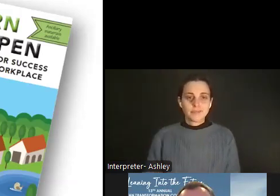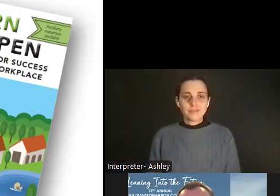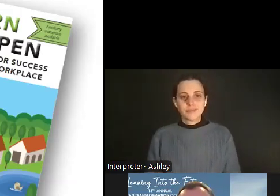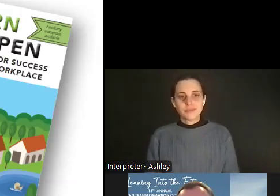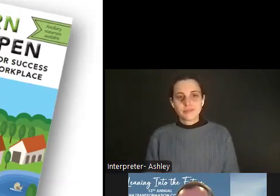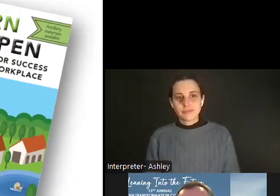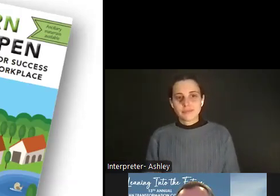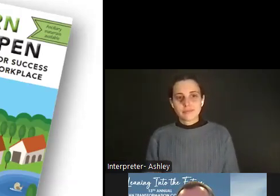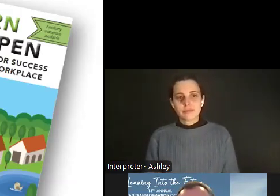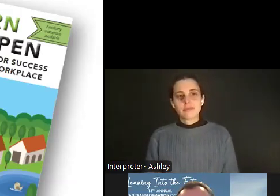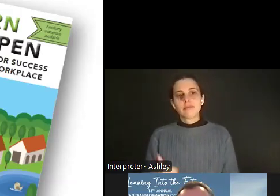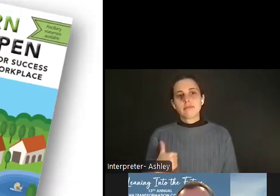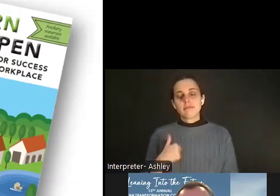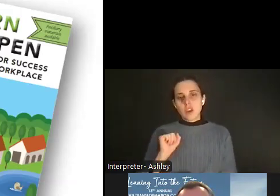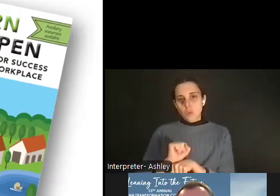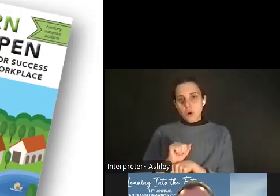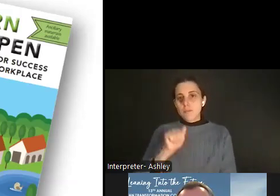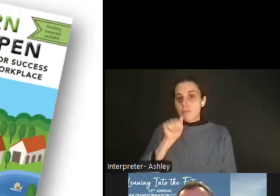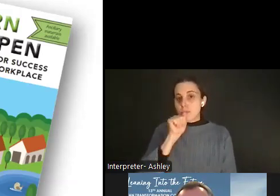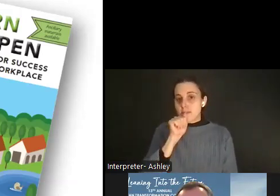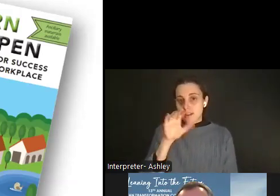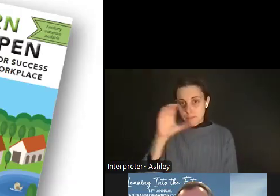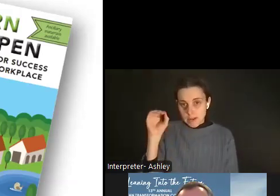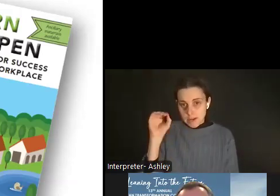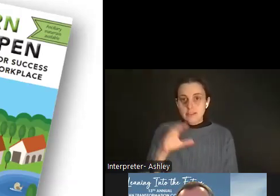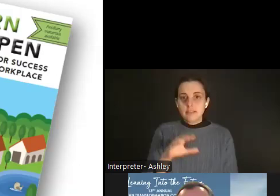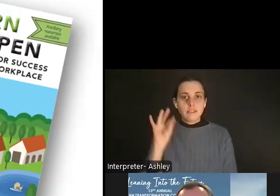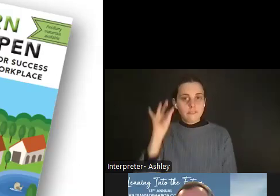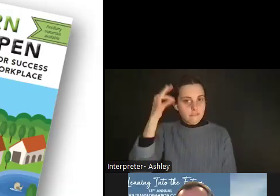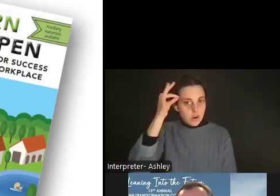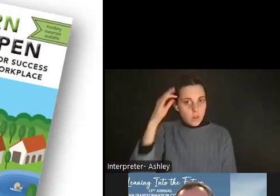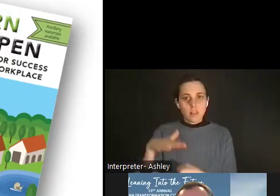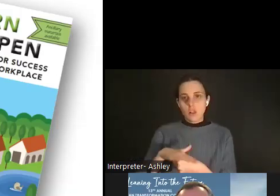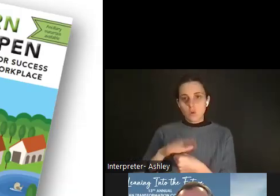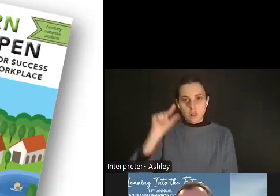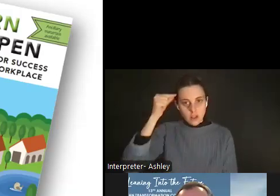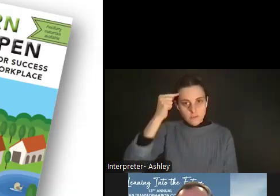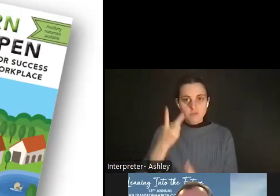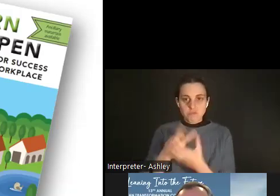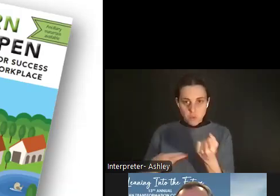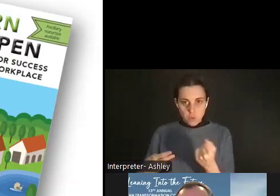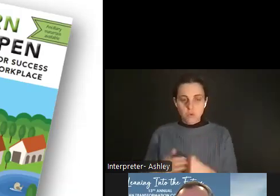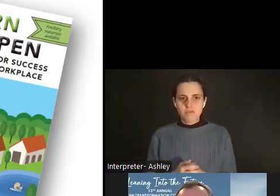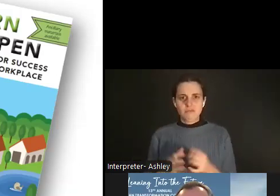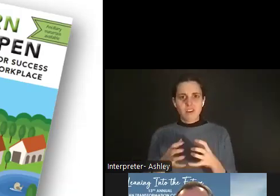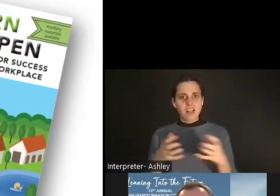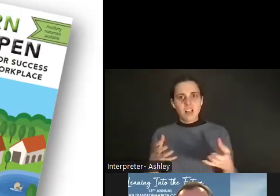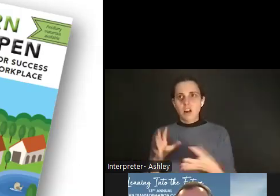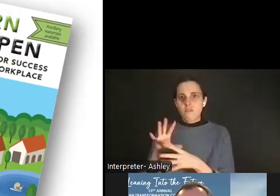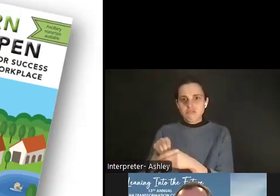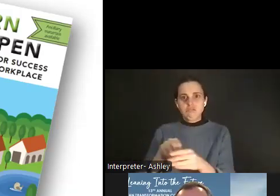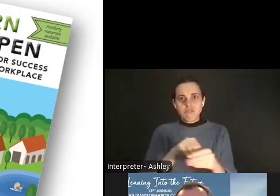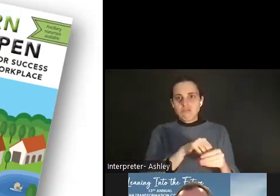worked for federal and local government as well, done a lot of engagements, but really I fell in love with